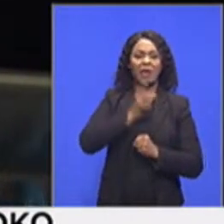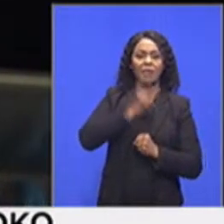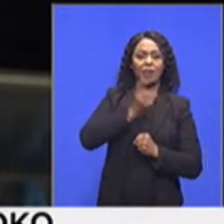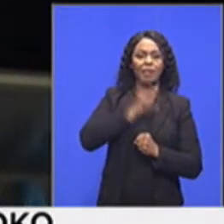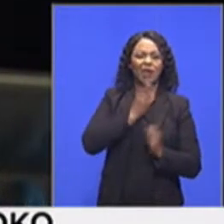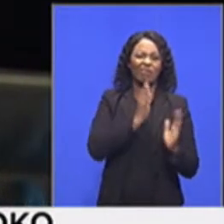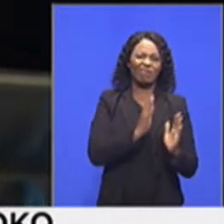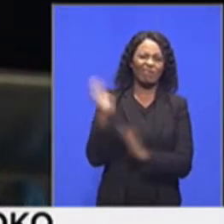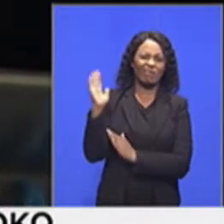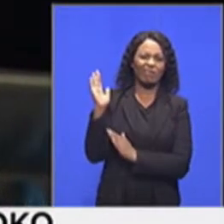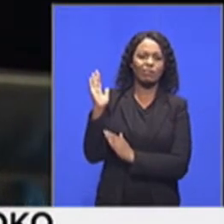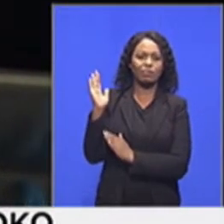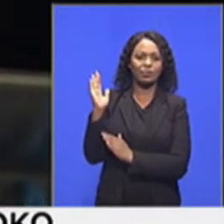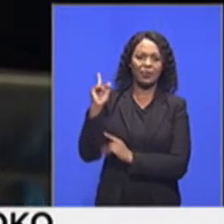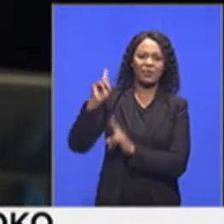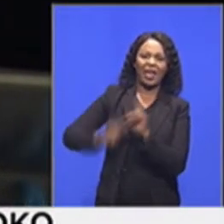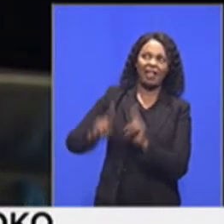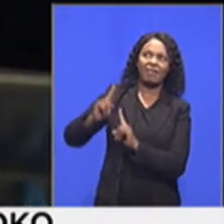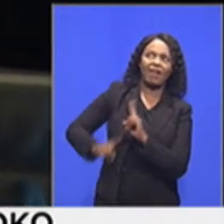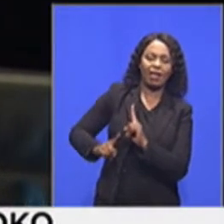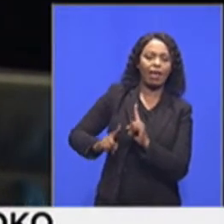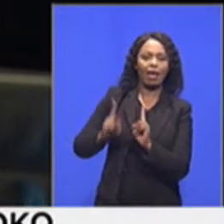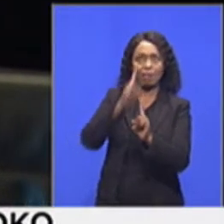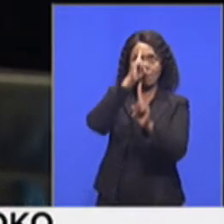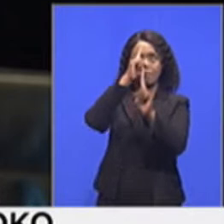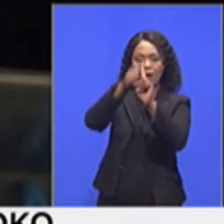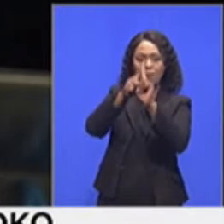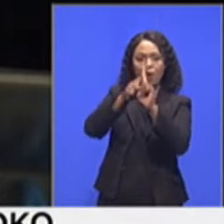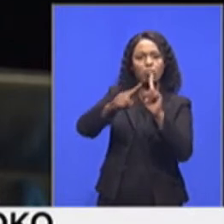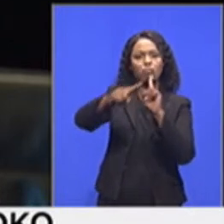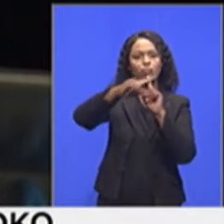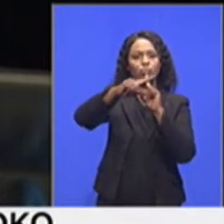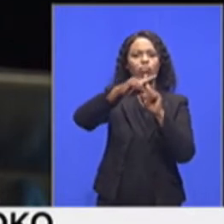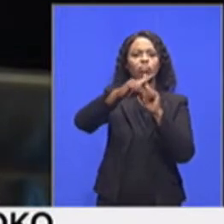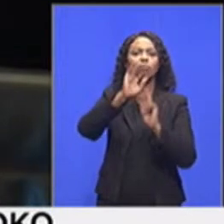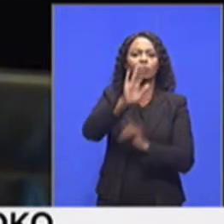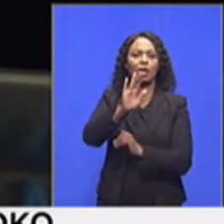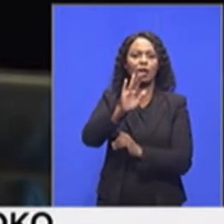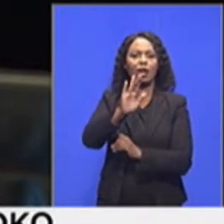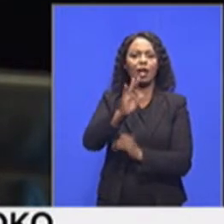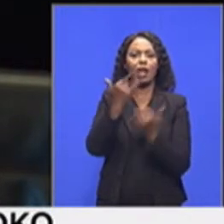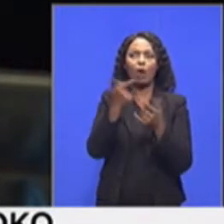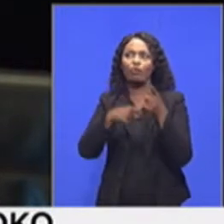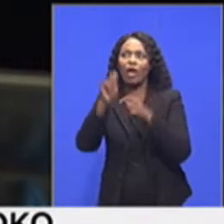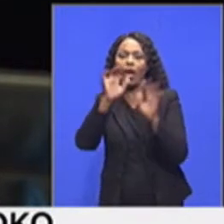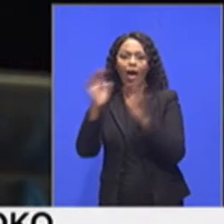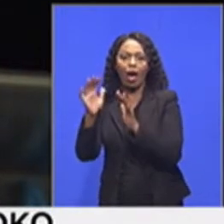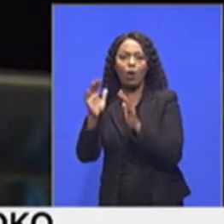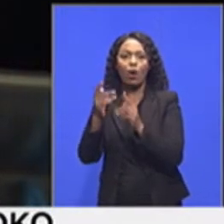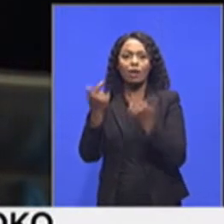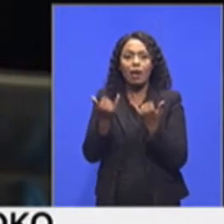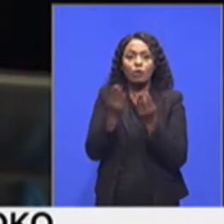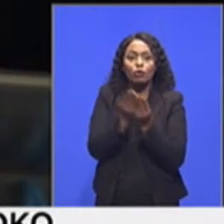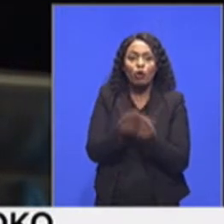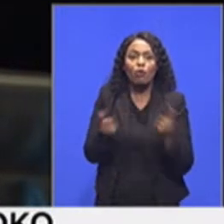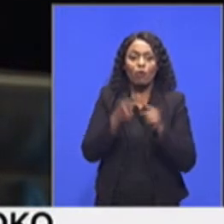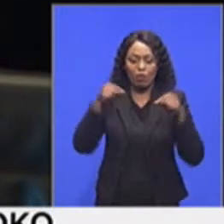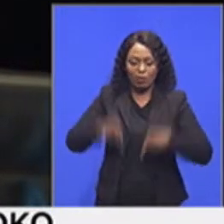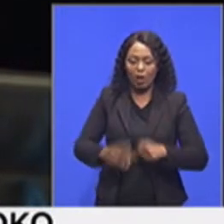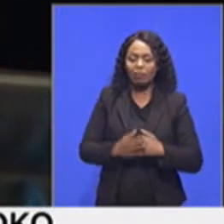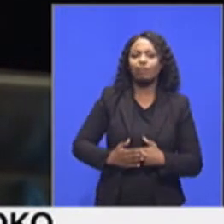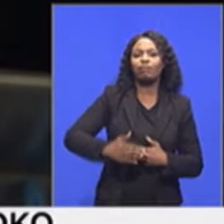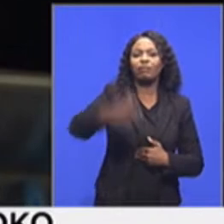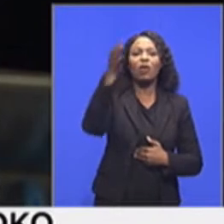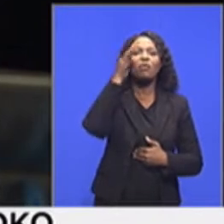aside and execute the difficult trade-offs needed to get from where we are now to where we want to be in the